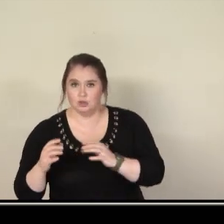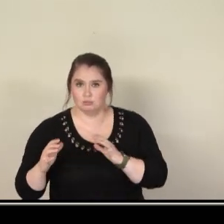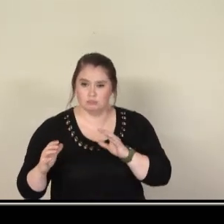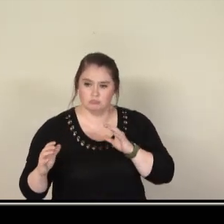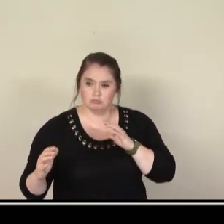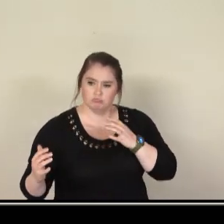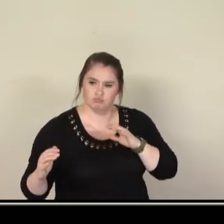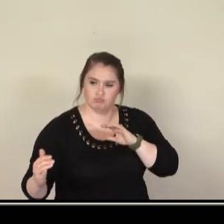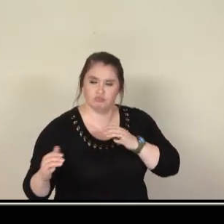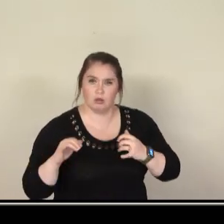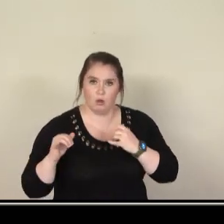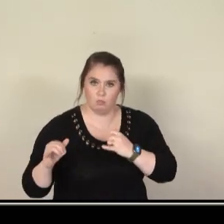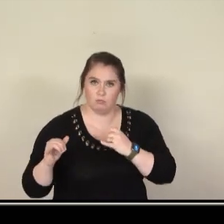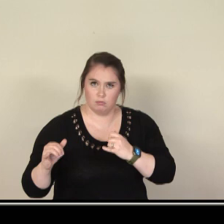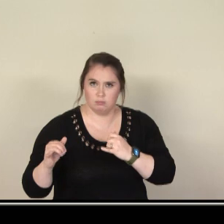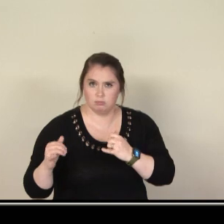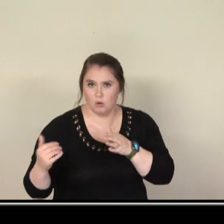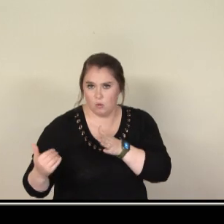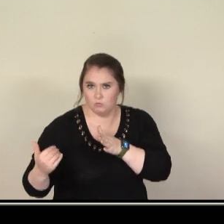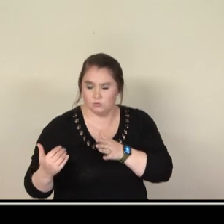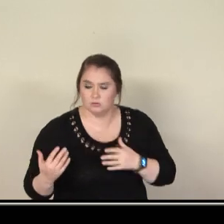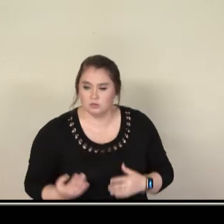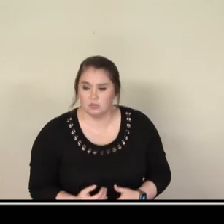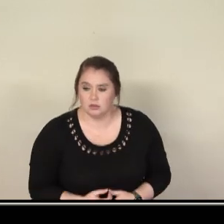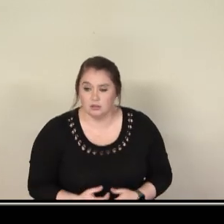year we had